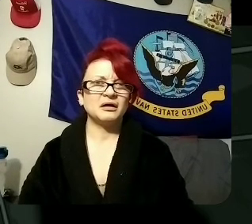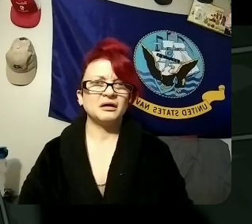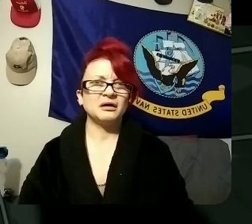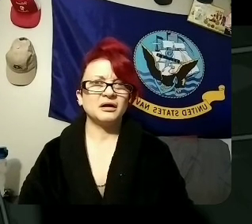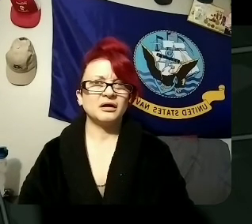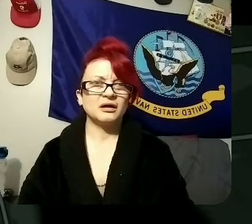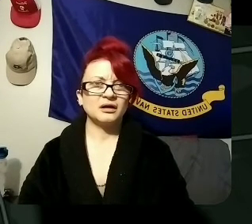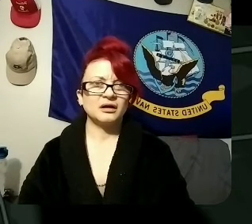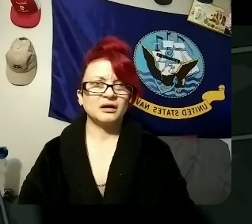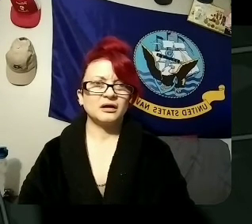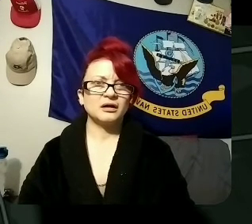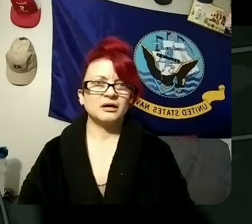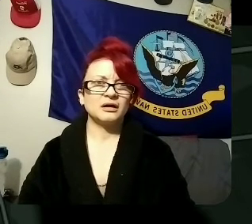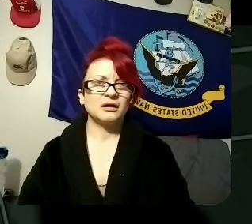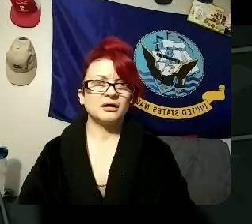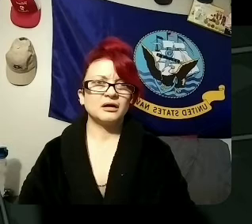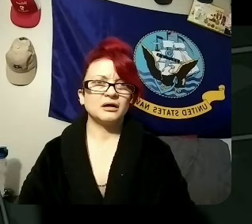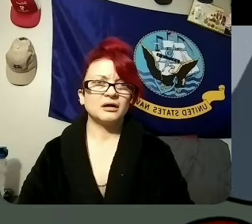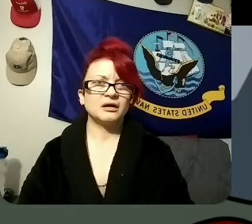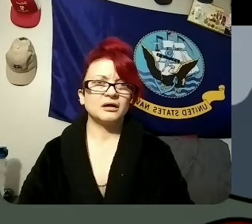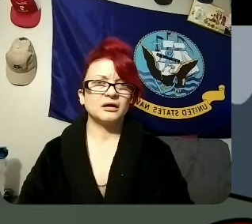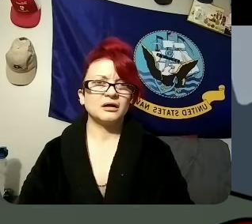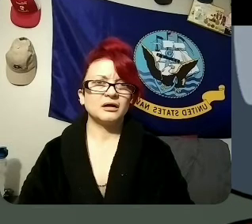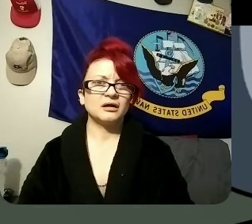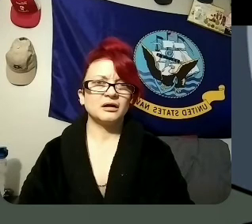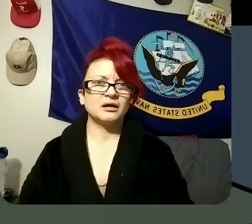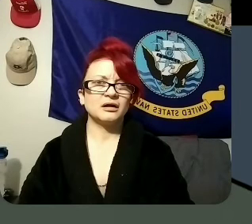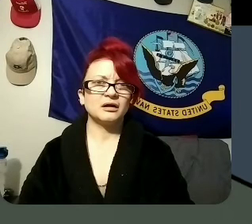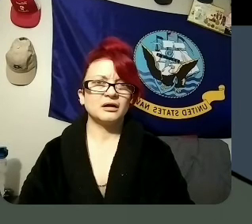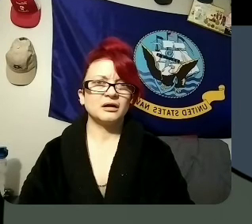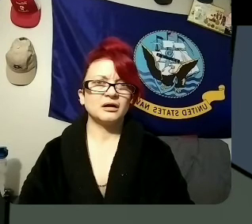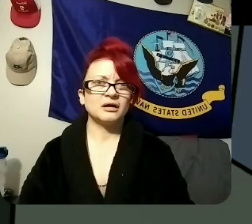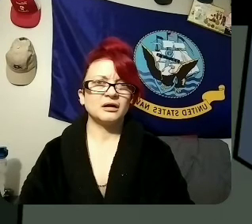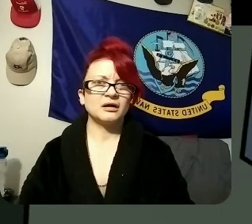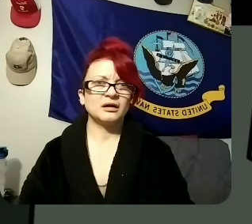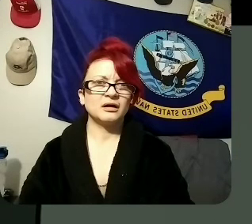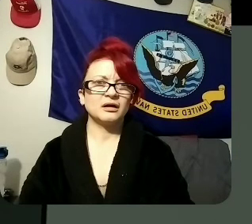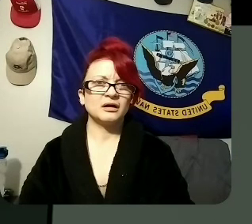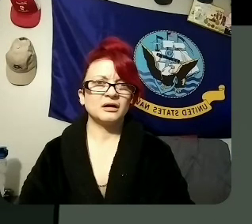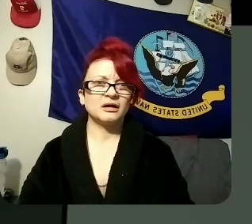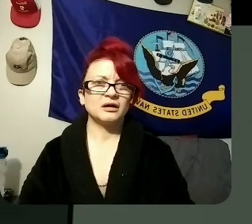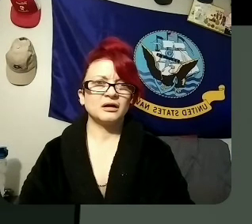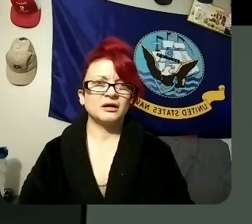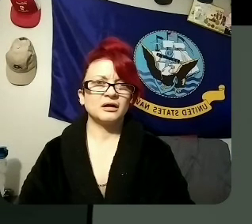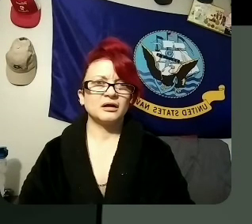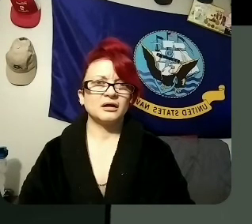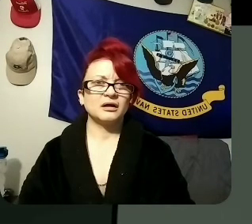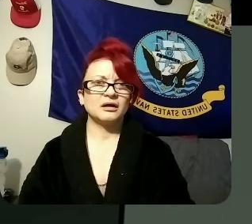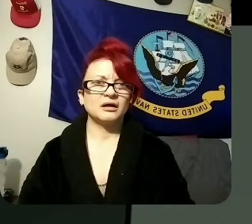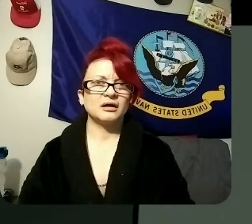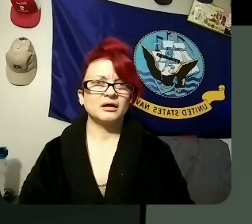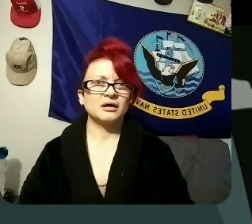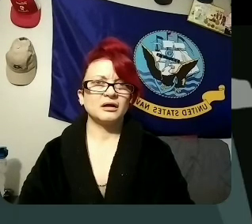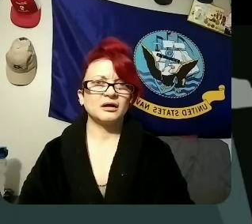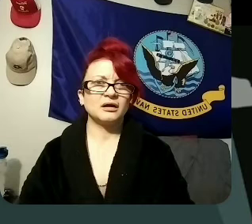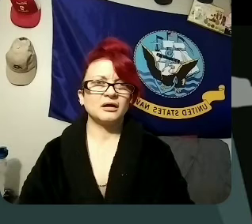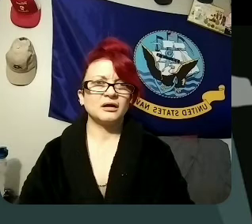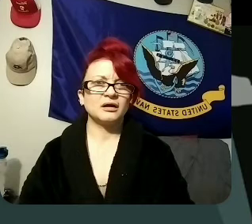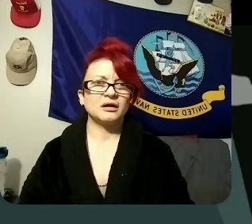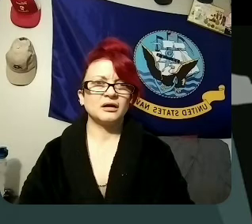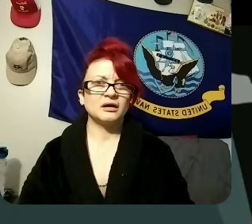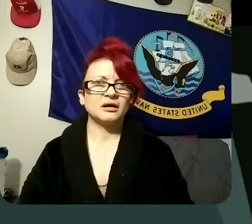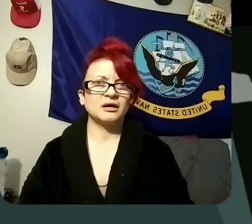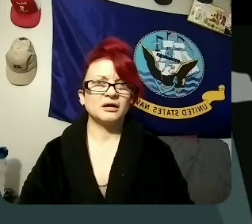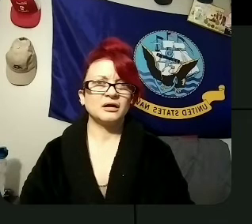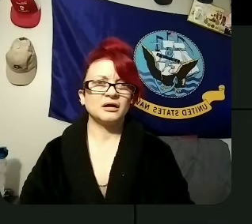weeks. I saw her glance at something in her pocket. I could see the outline of what looked like a pocket knife. As soon